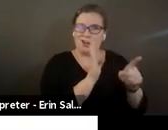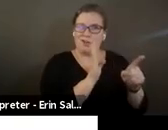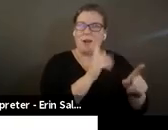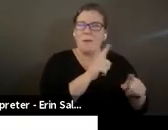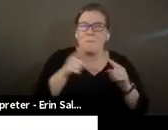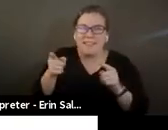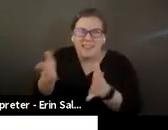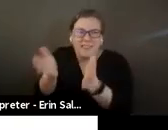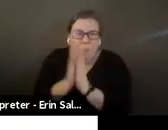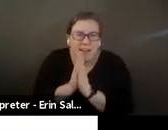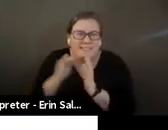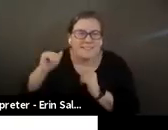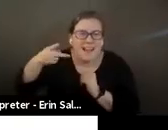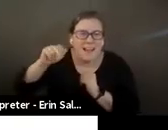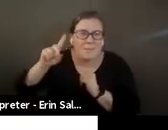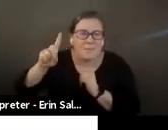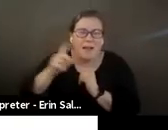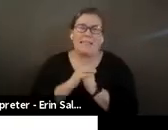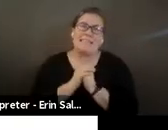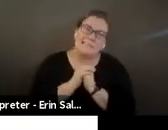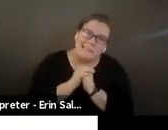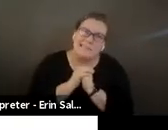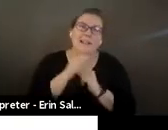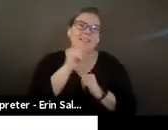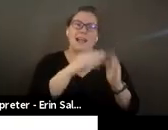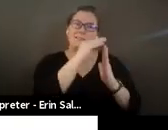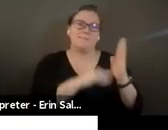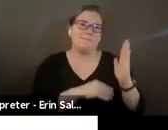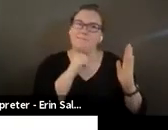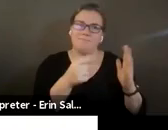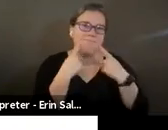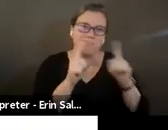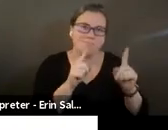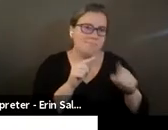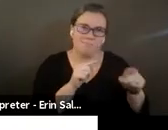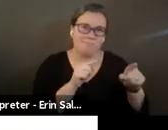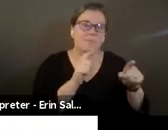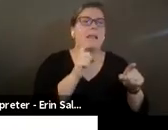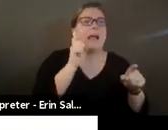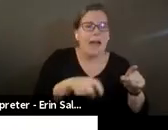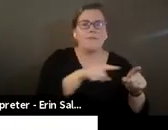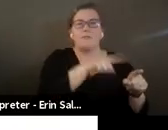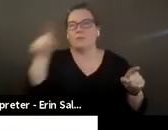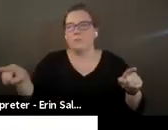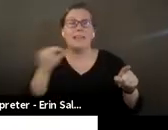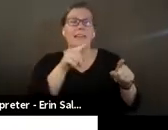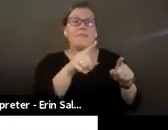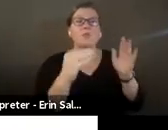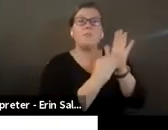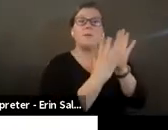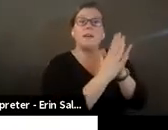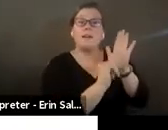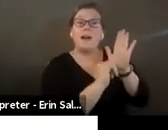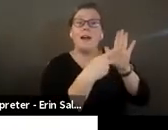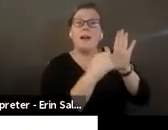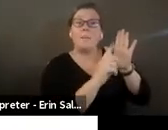individual wanted the iPad. And so they just wrote iPad on that application, and that will not be accepted. We have to have